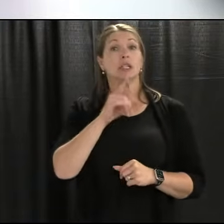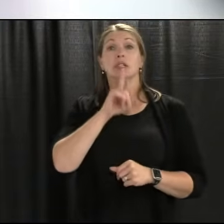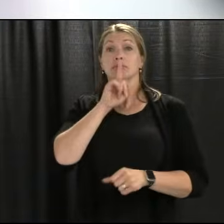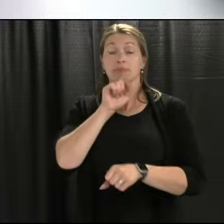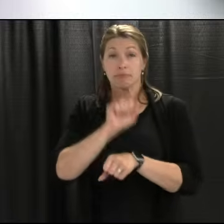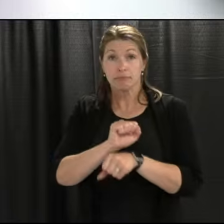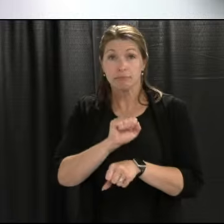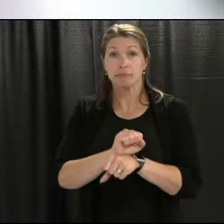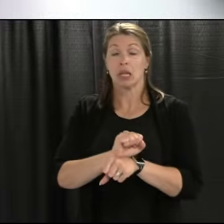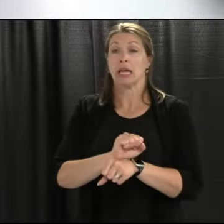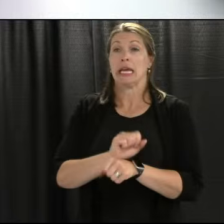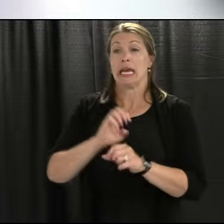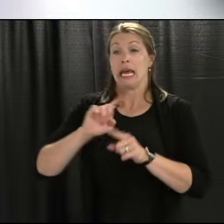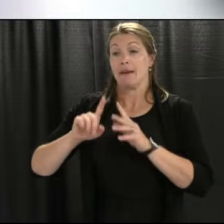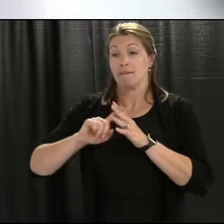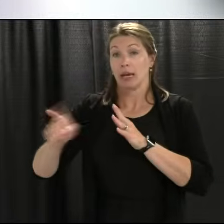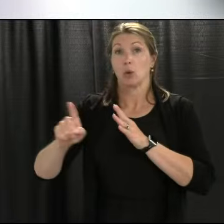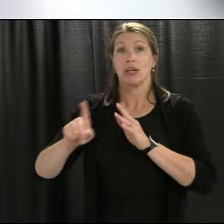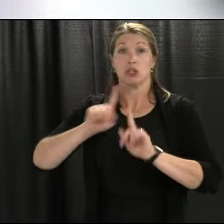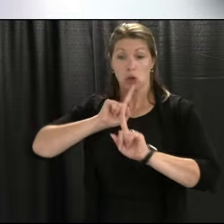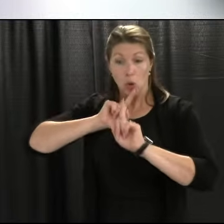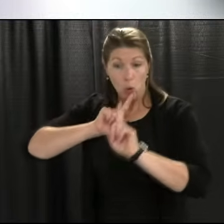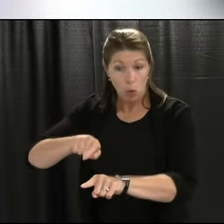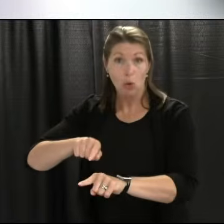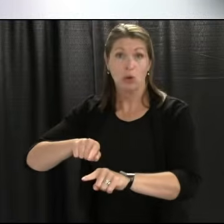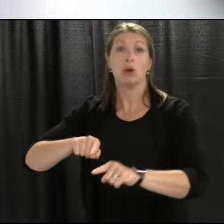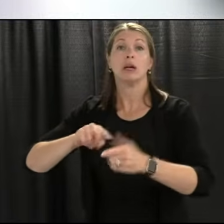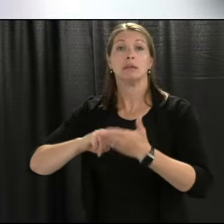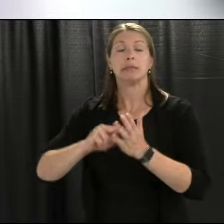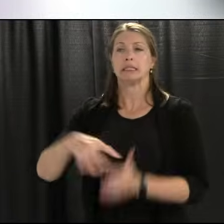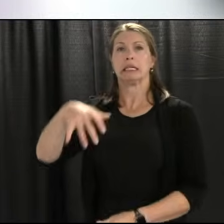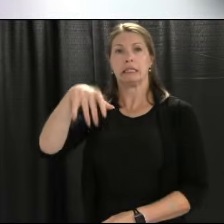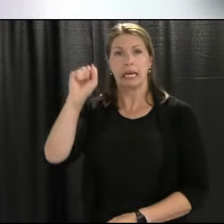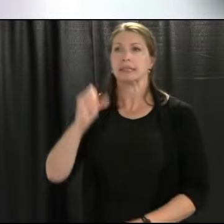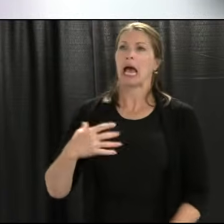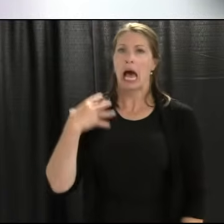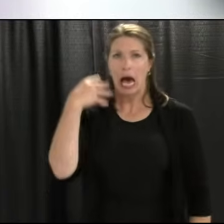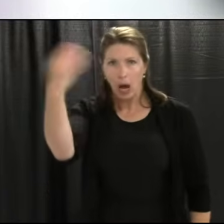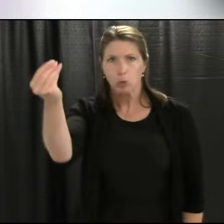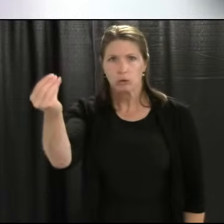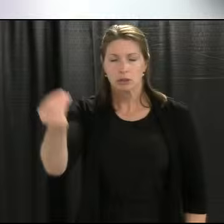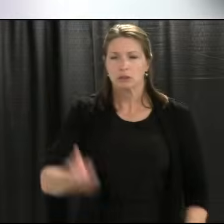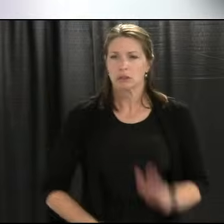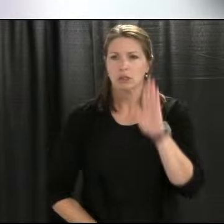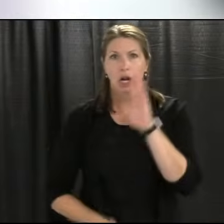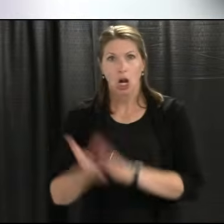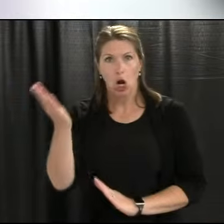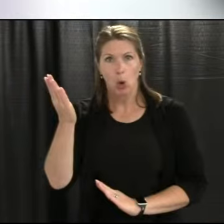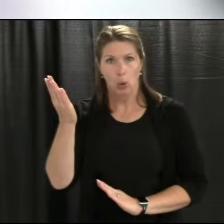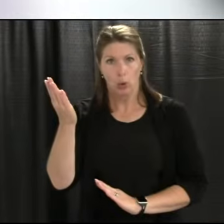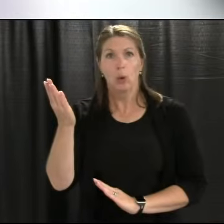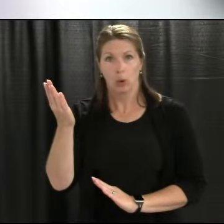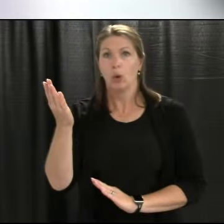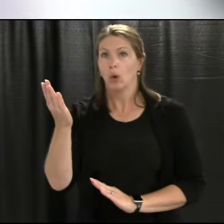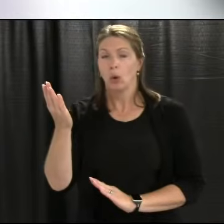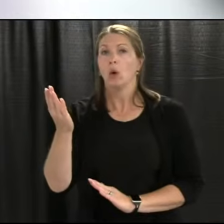that means leave. And in the case of some areas, there will be routes